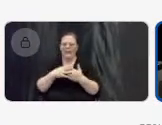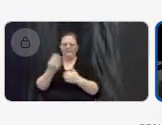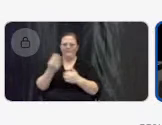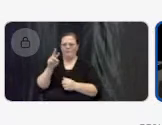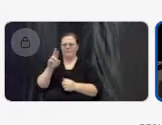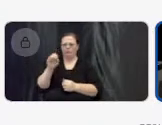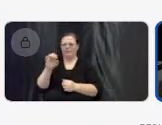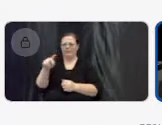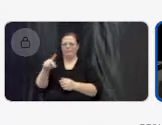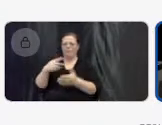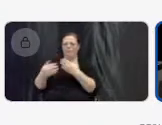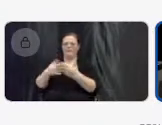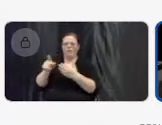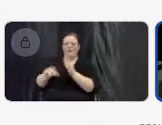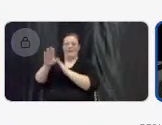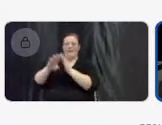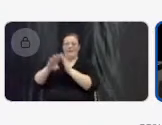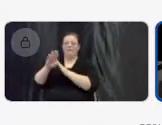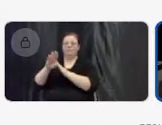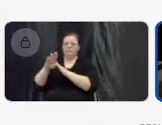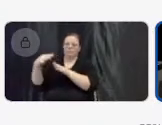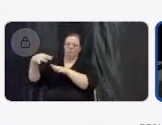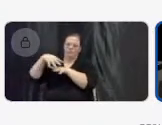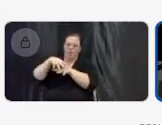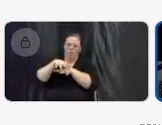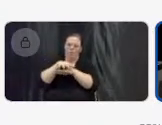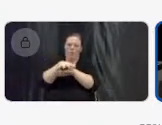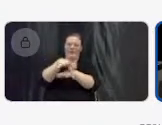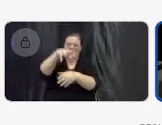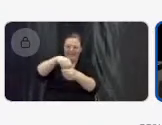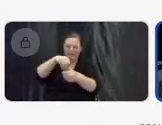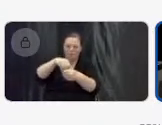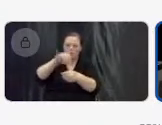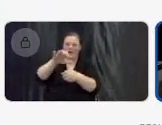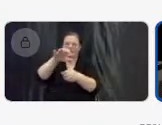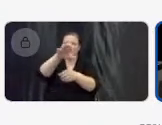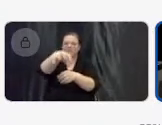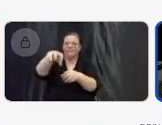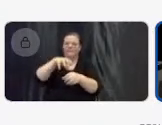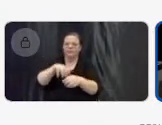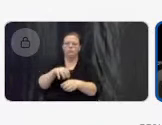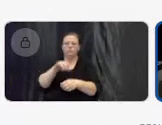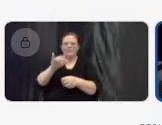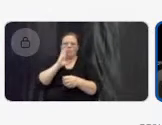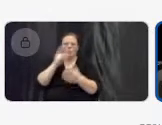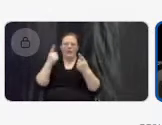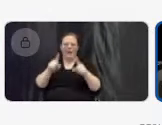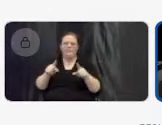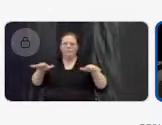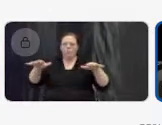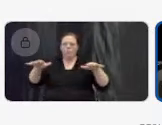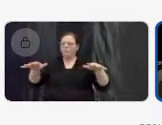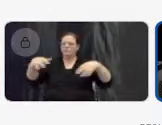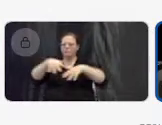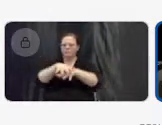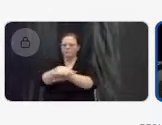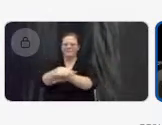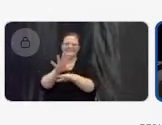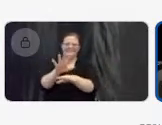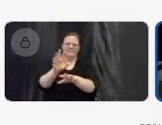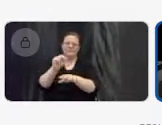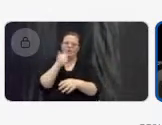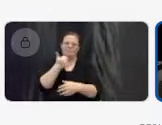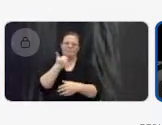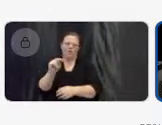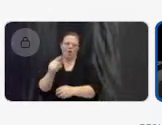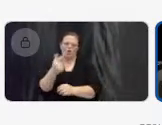ultimately develops into that subdivision, because that's what he would be doing. I mean, those are